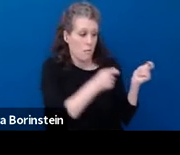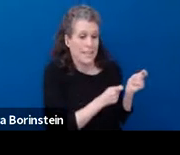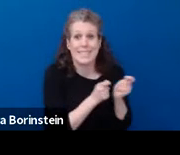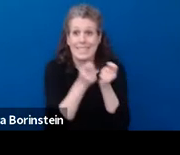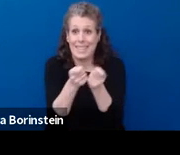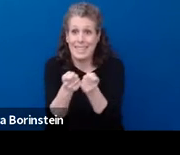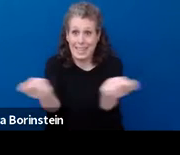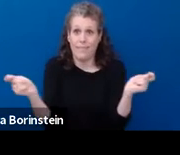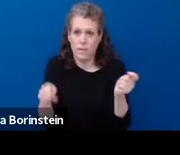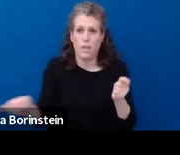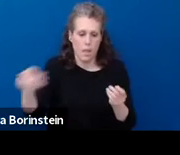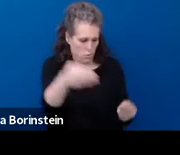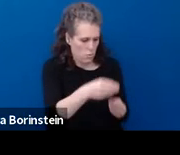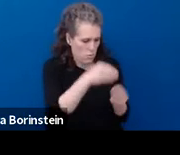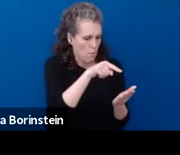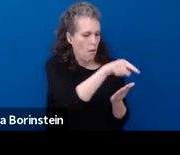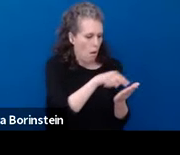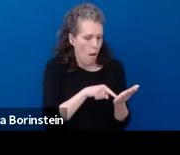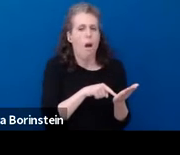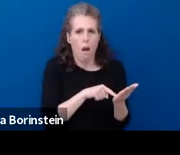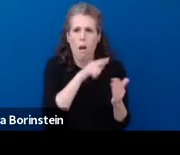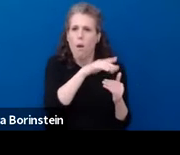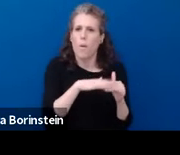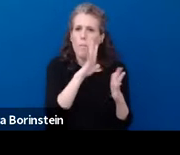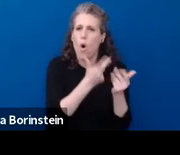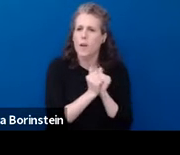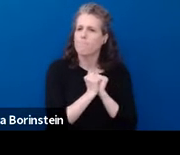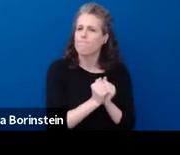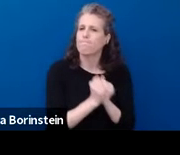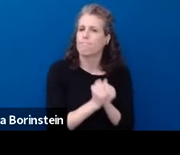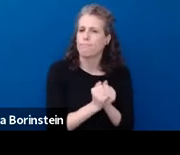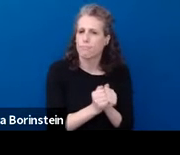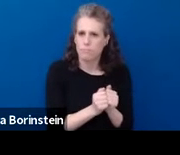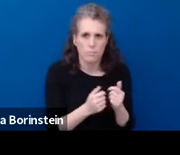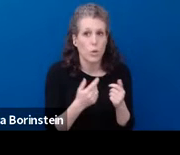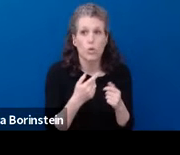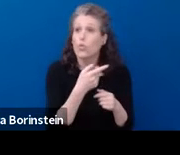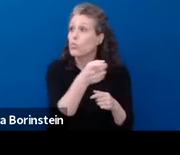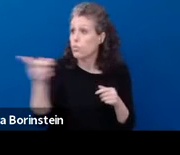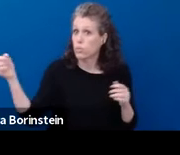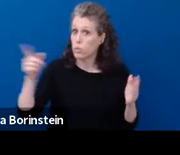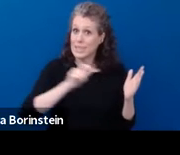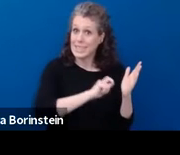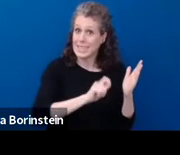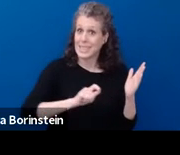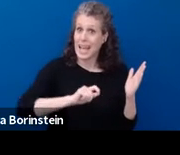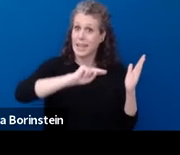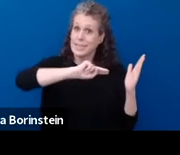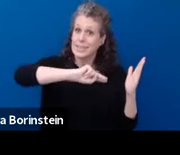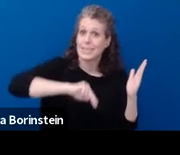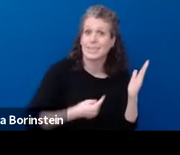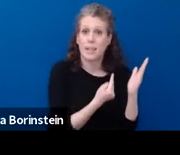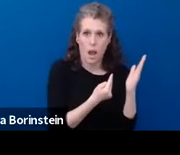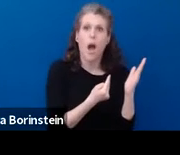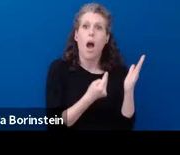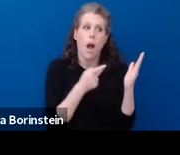of stronger meaning that whoever signs for this manifest is actually thinking